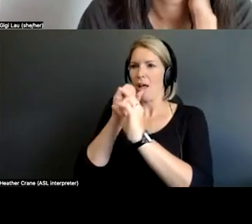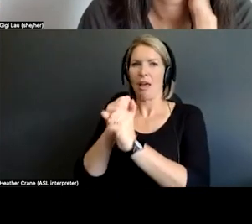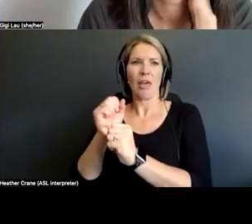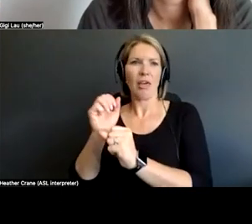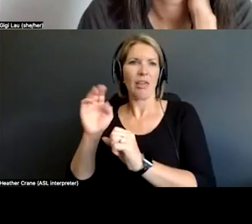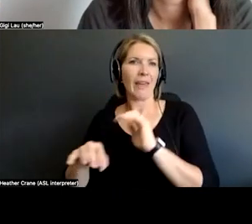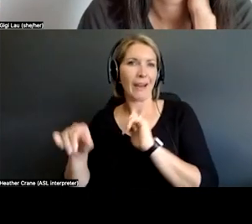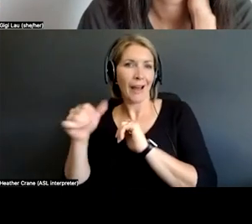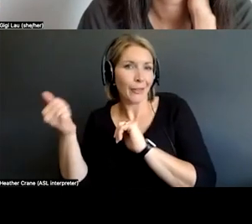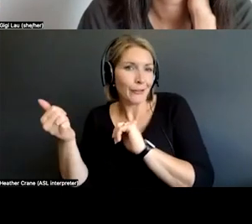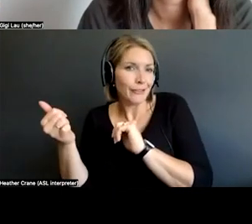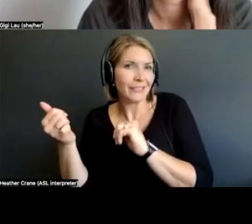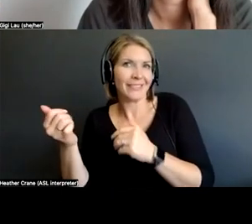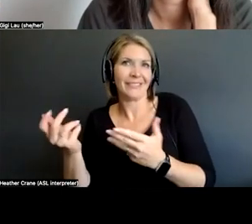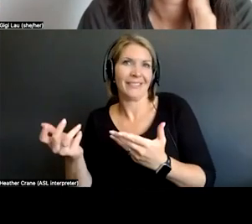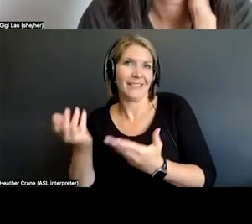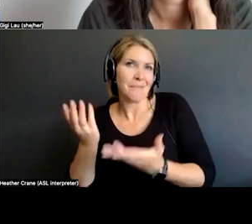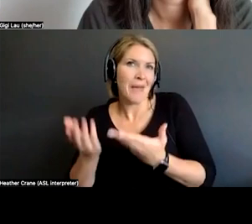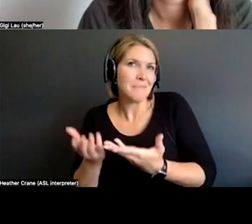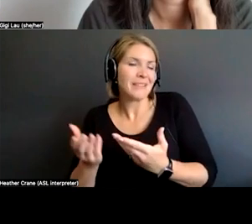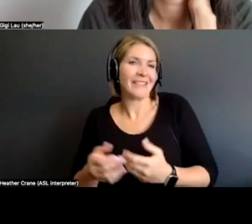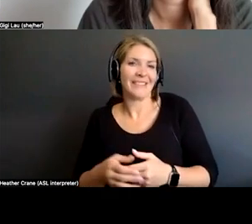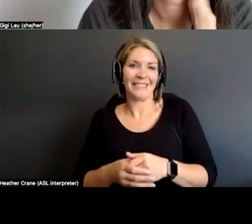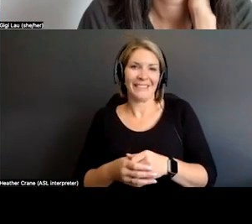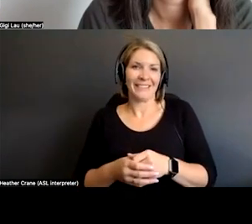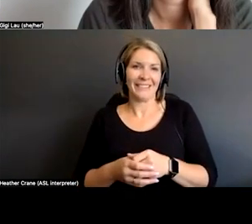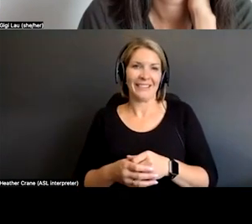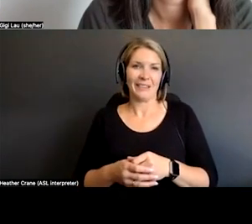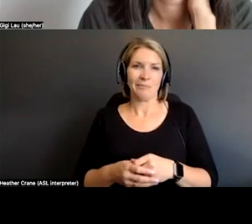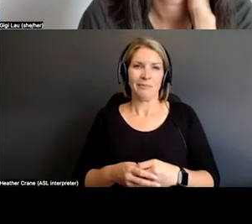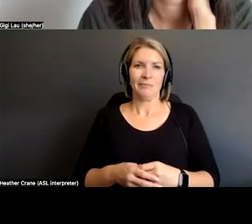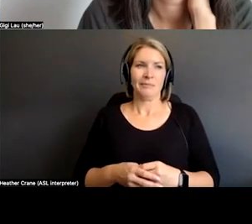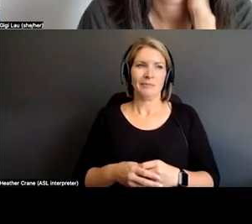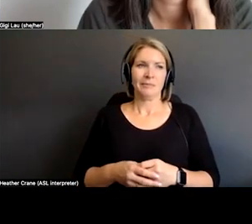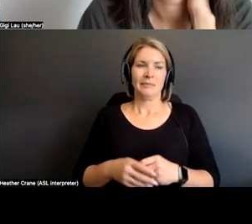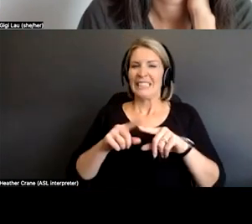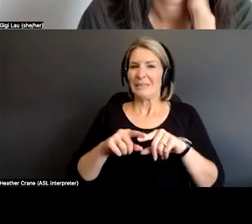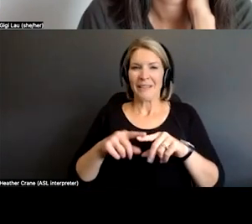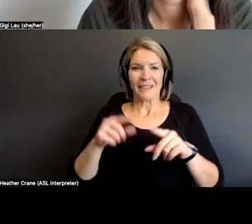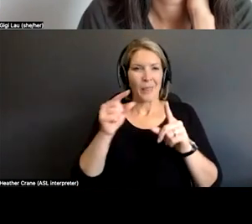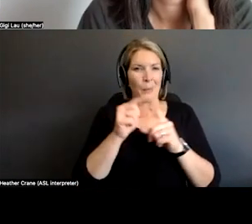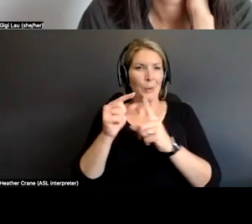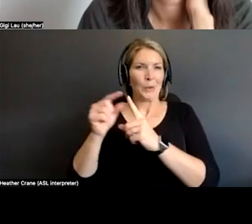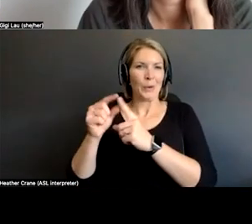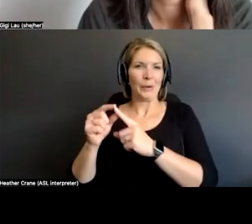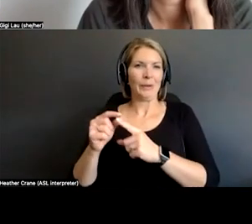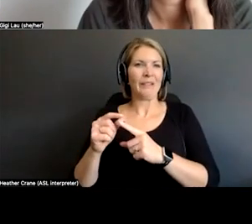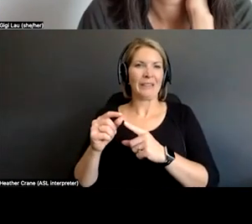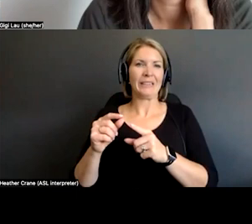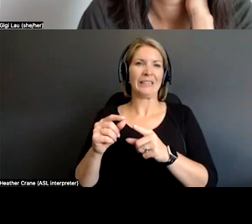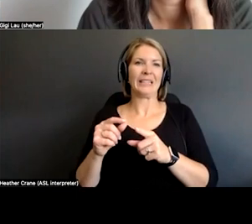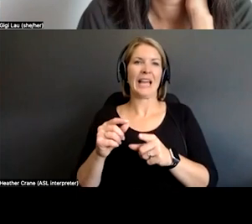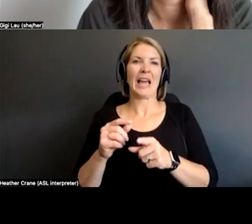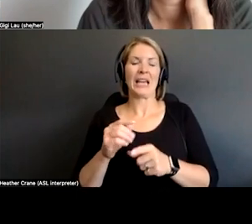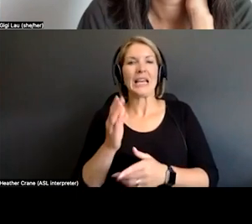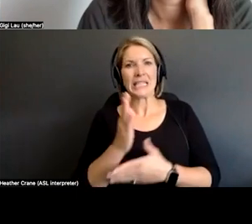stage? It might be. I mean, some titles are working harder than others, to be